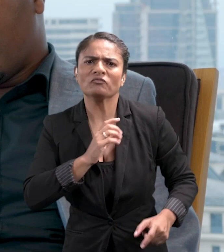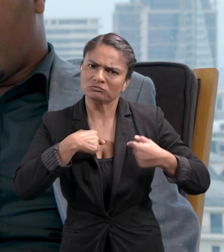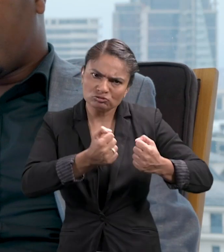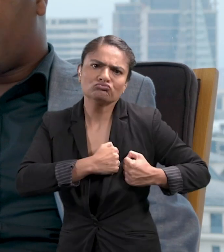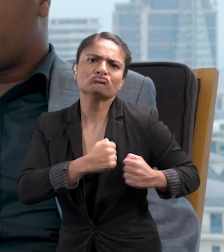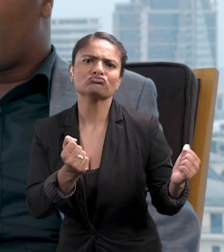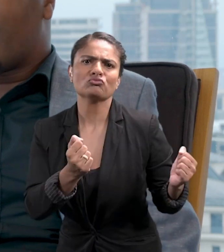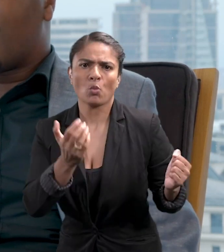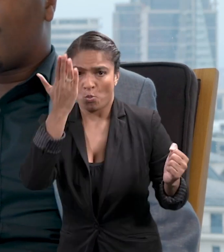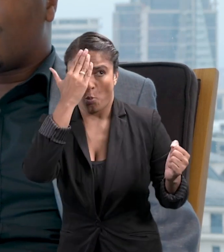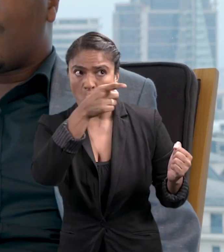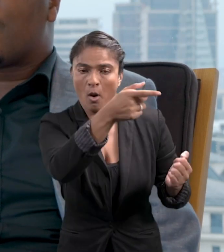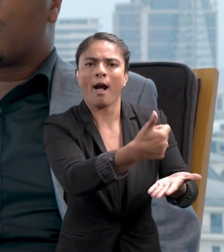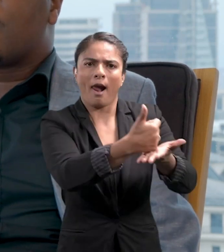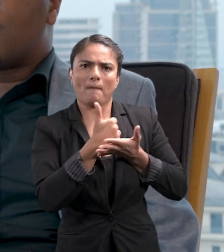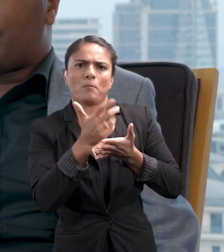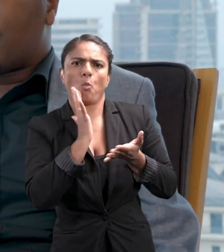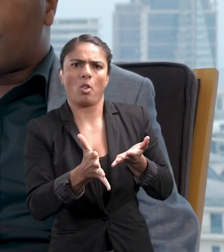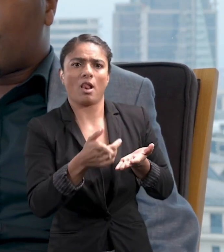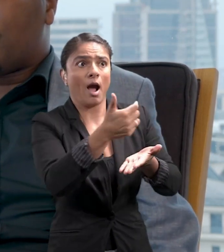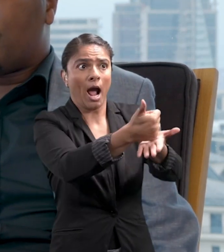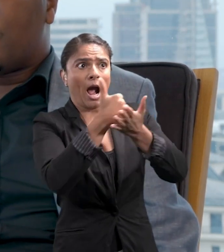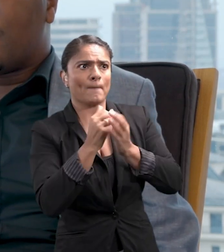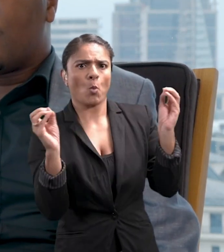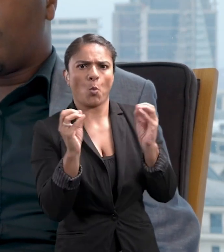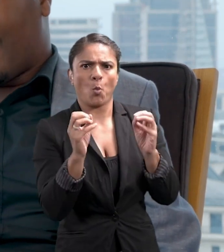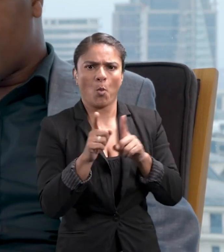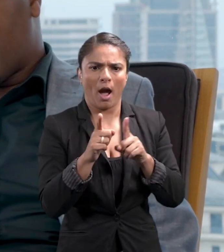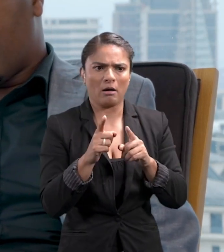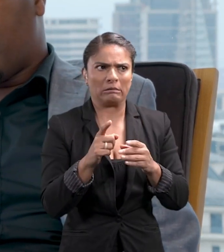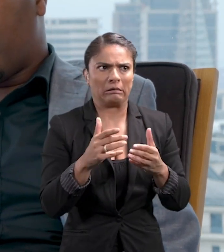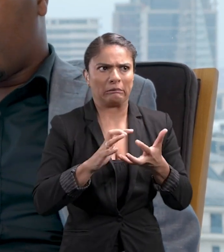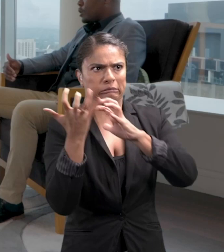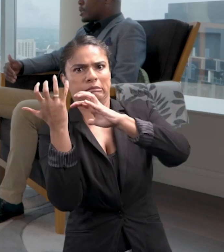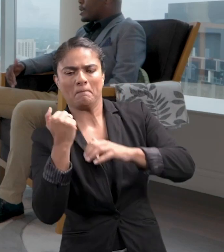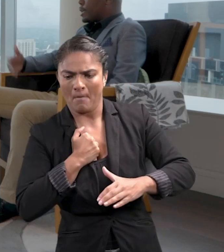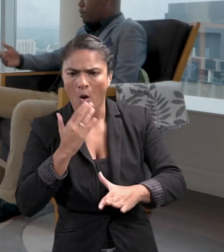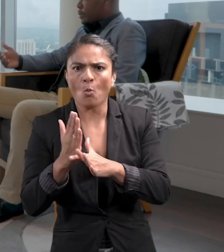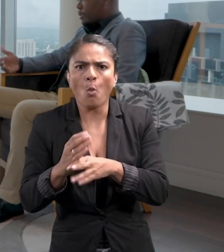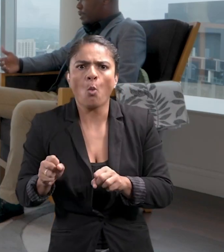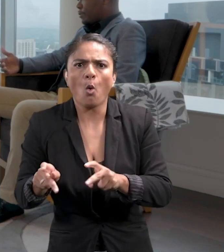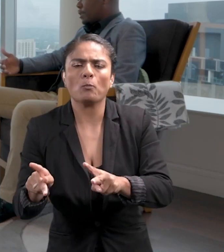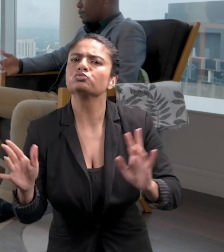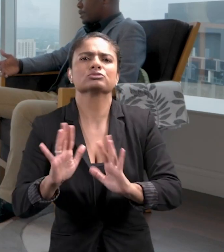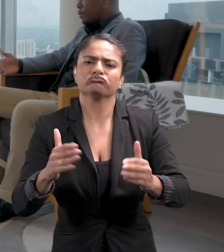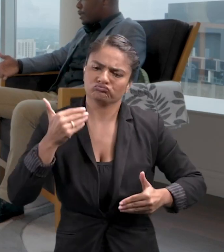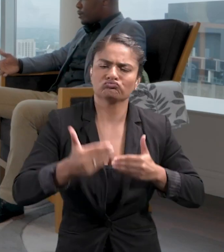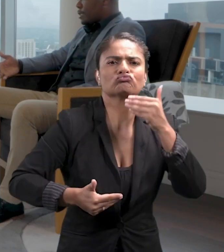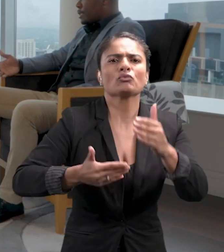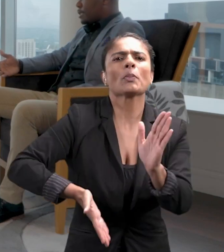declare a disability knowing that their disability status will jeopardize their career opportunities within